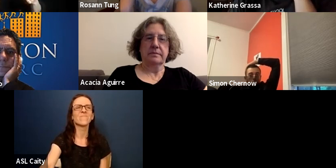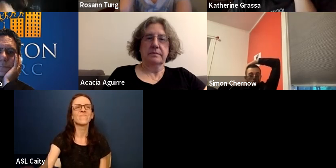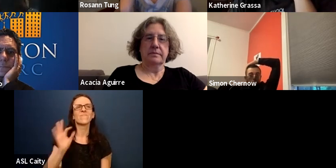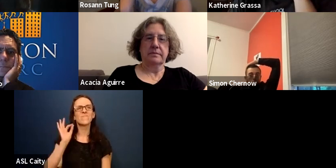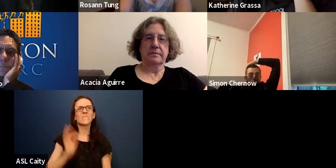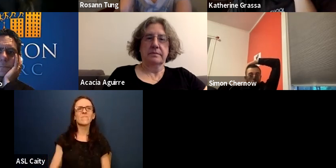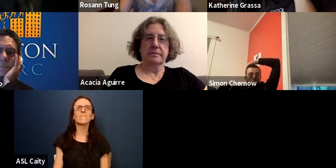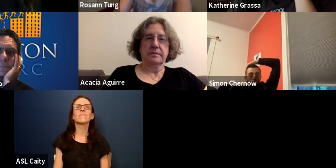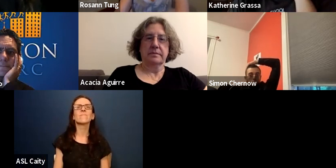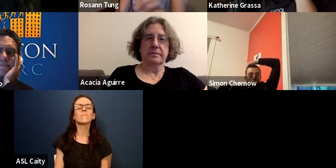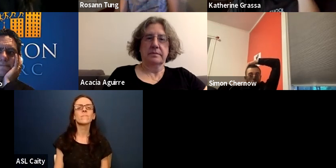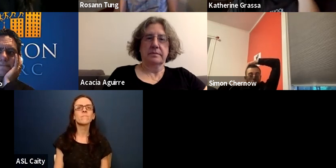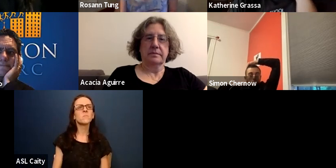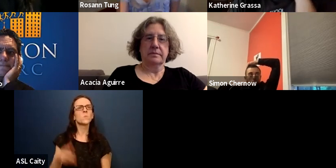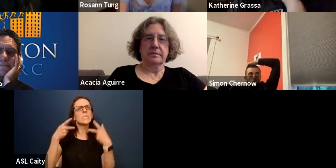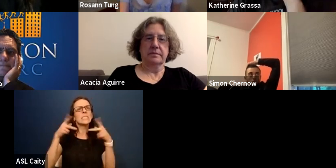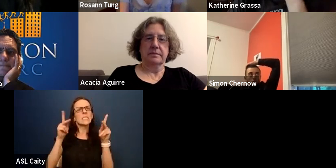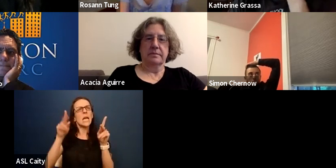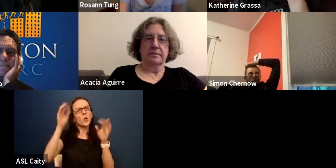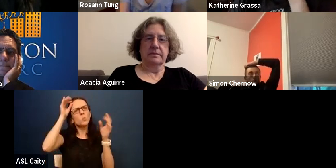Just take a minute.